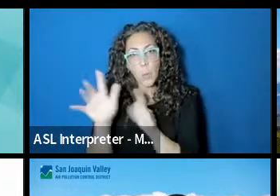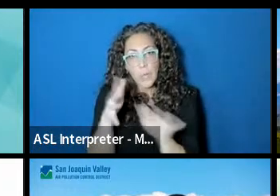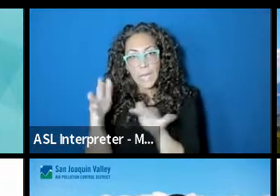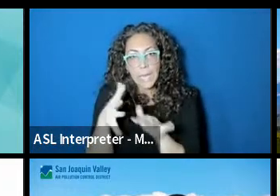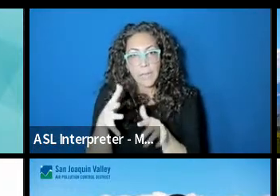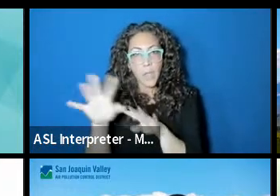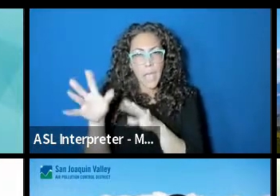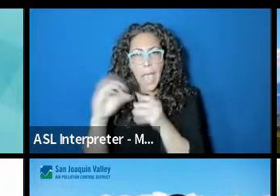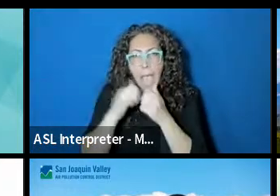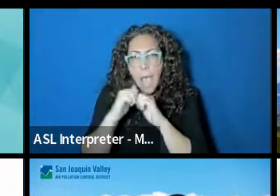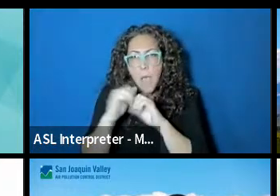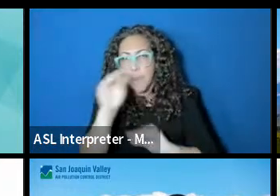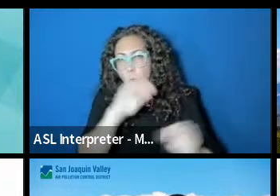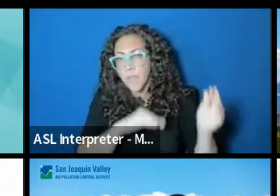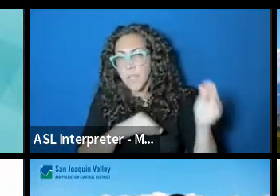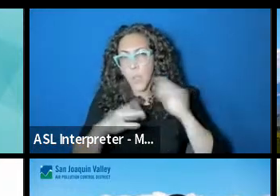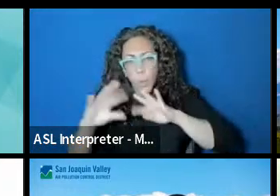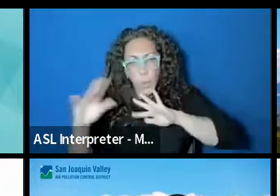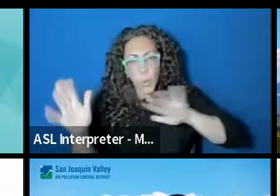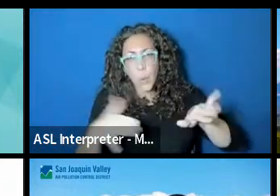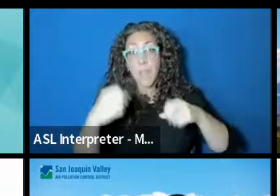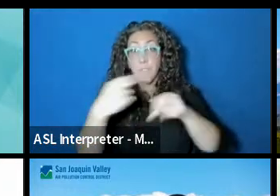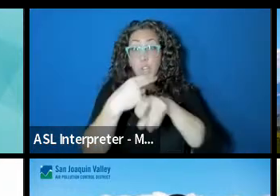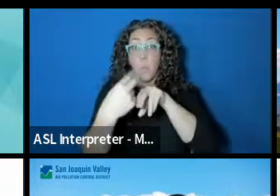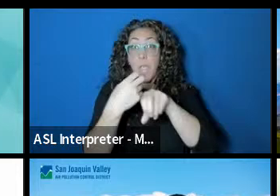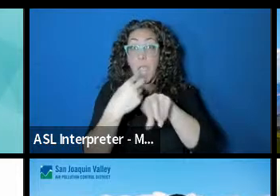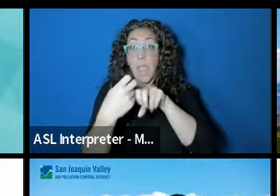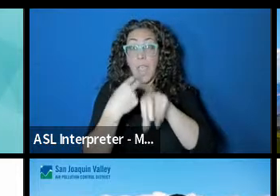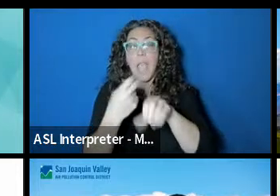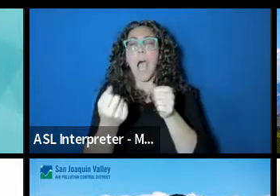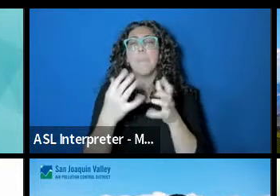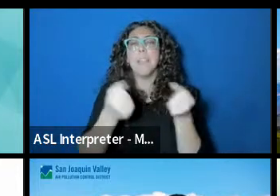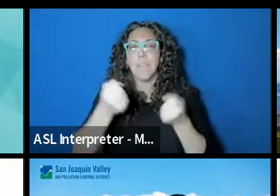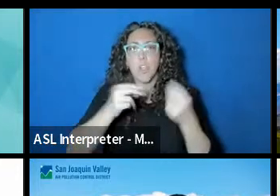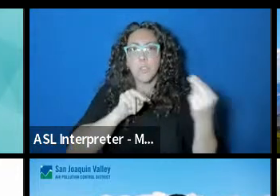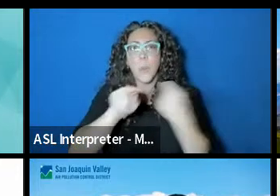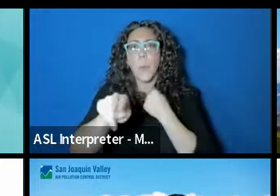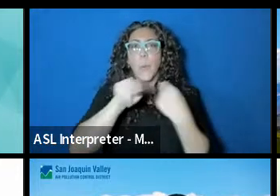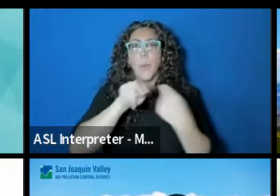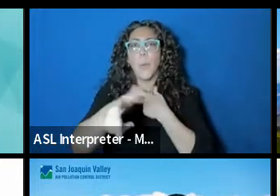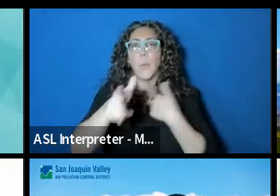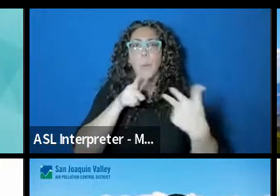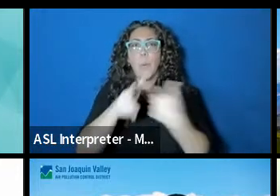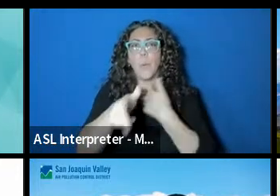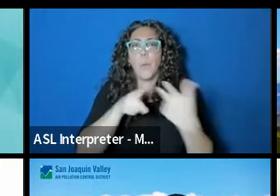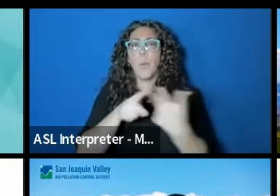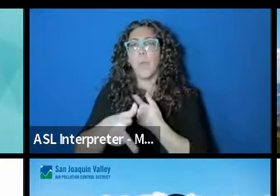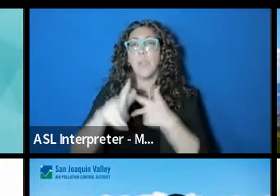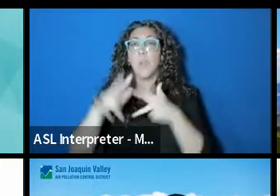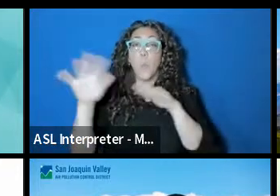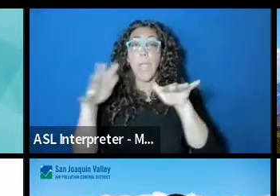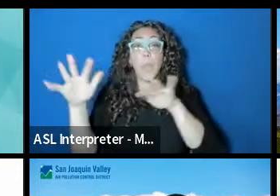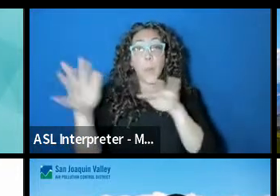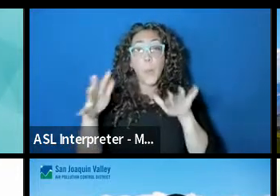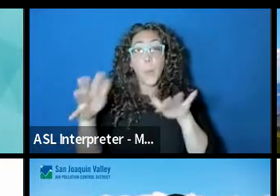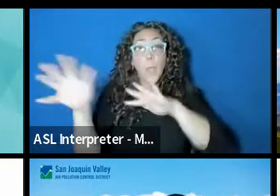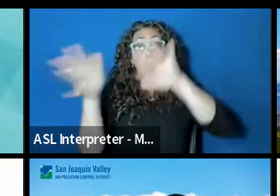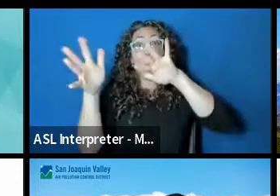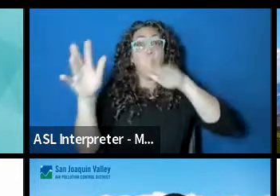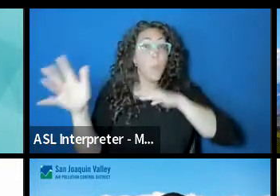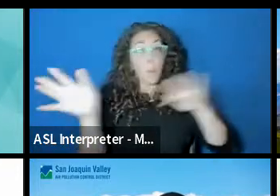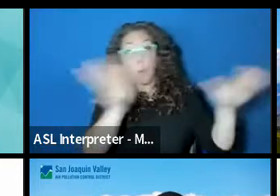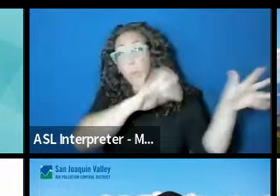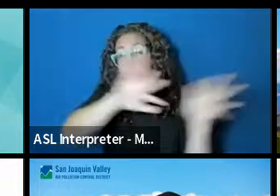moving across a freeway, how many vehicles are moving across the freeway, what the pollution potential is, And